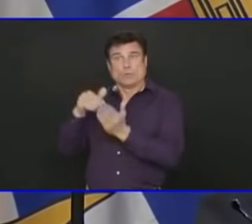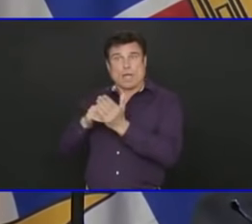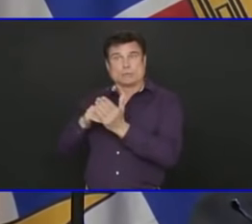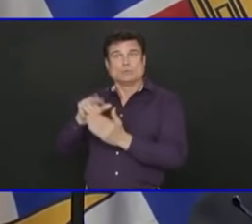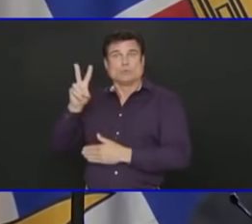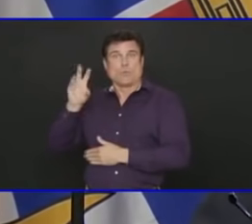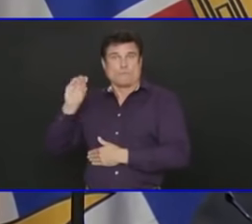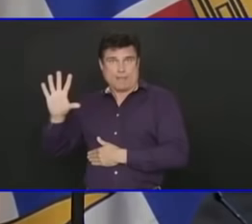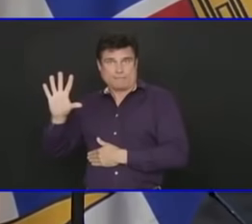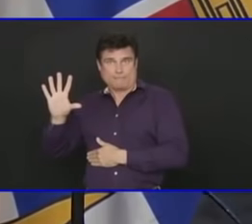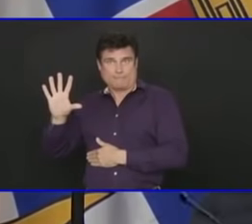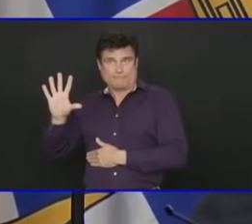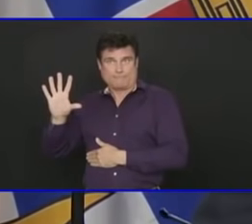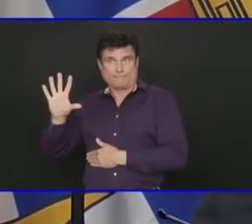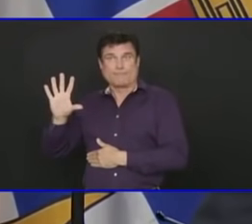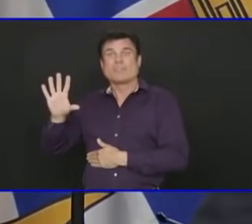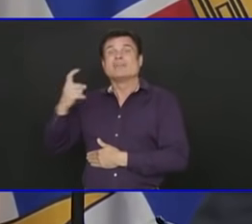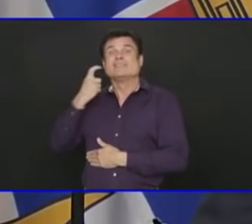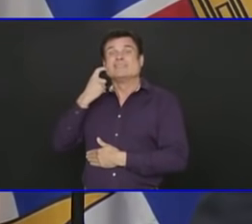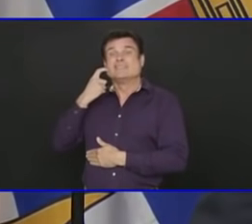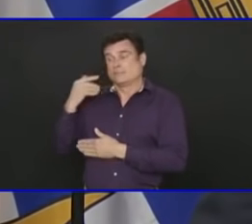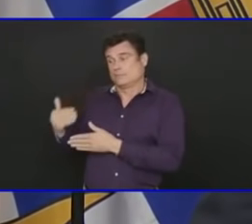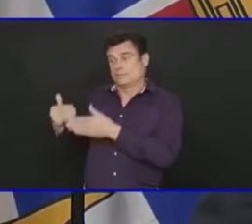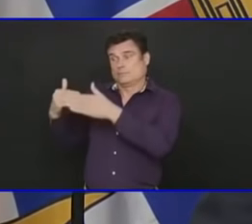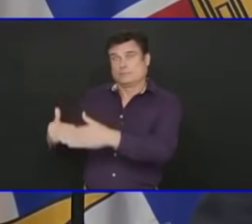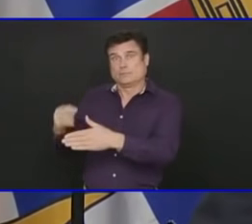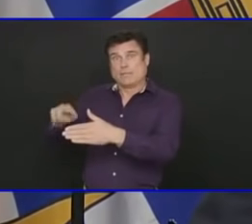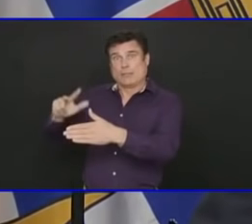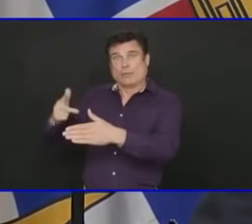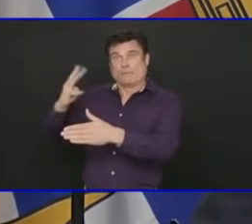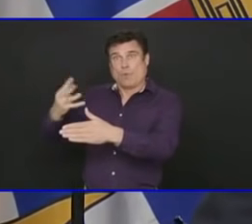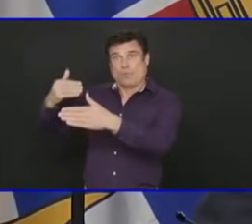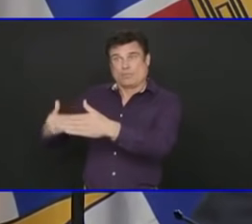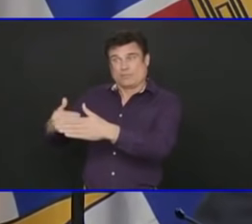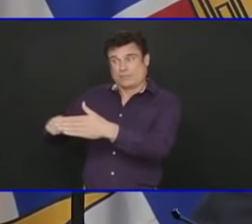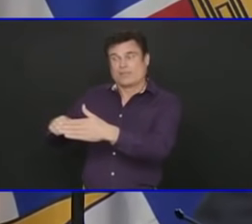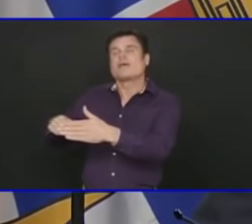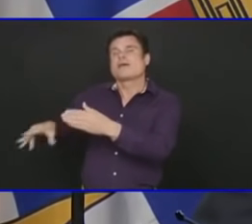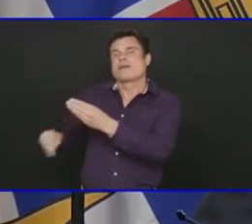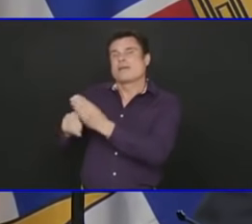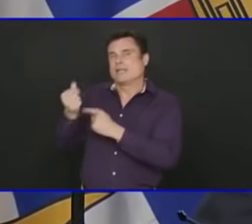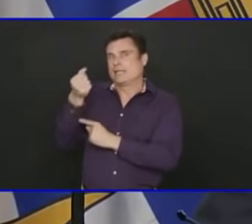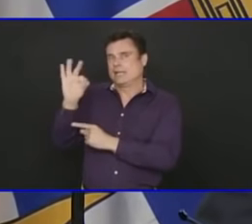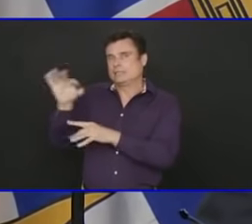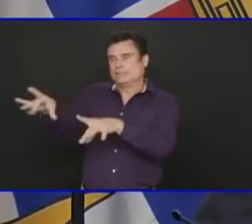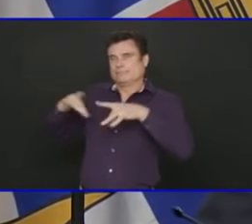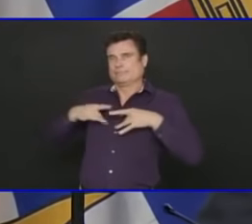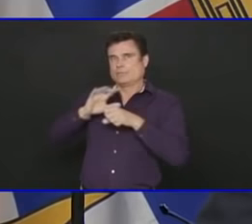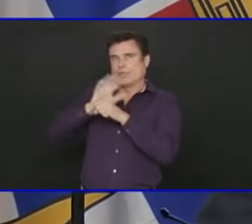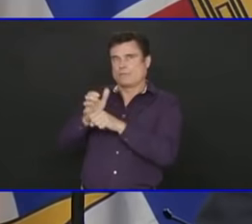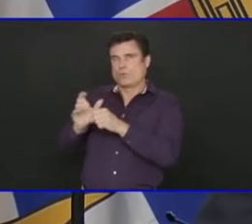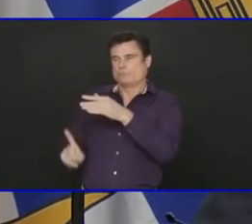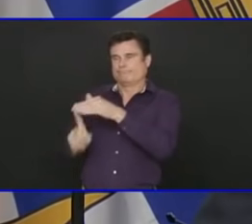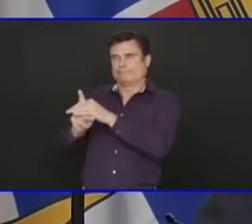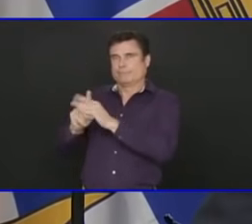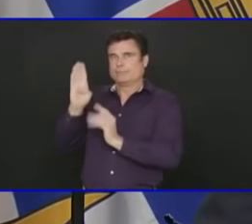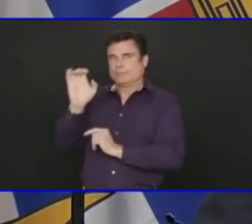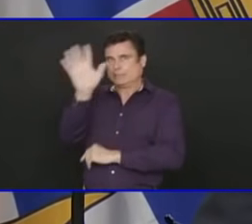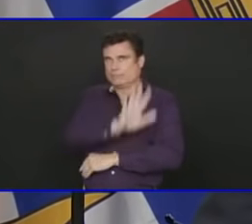positive for COVID-19 here in BC. So that's 53 new cases since Saturday, bringing our total